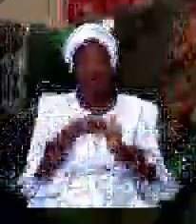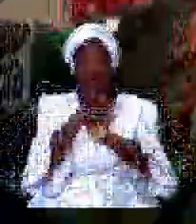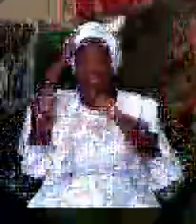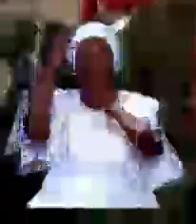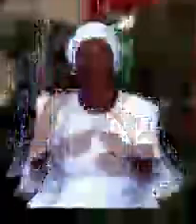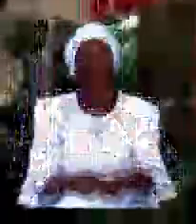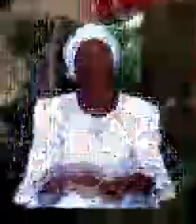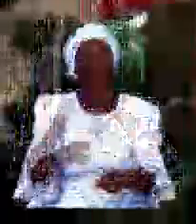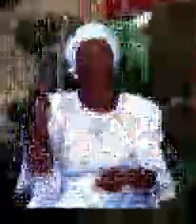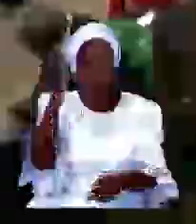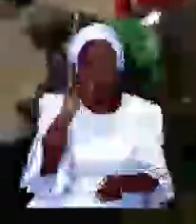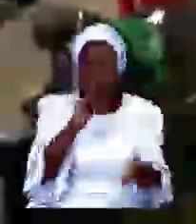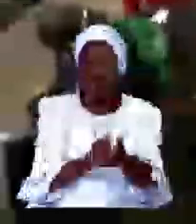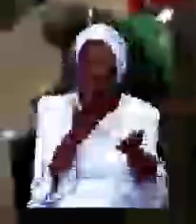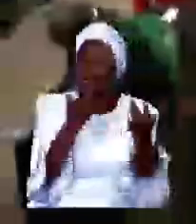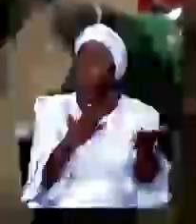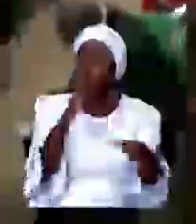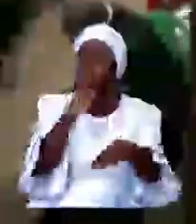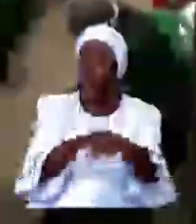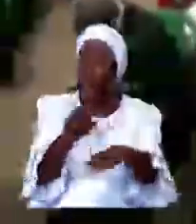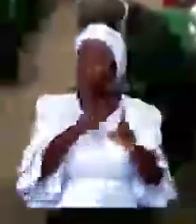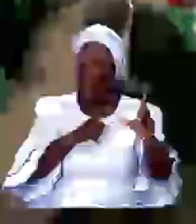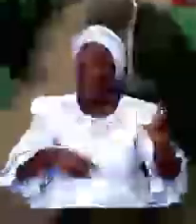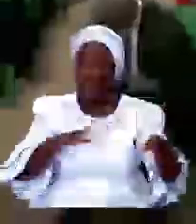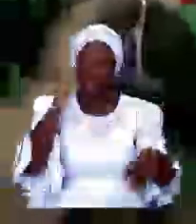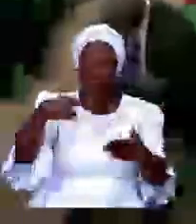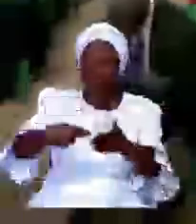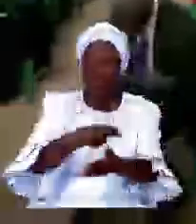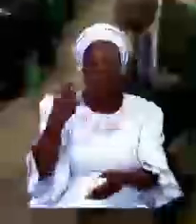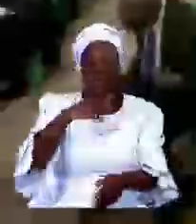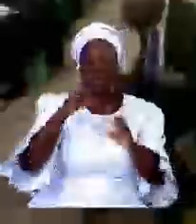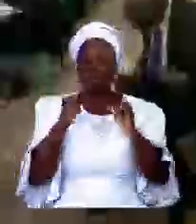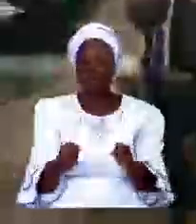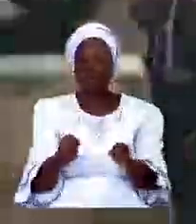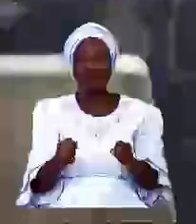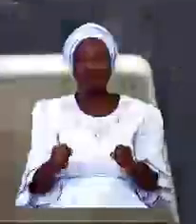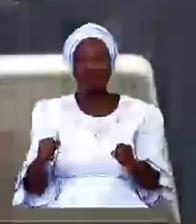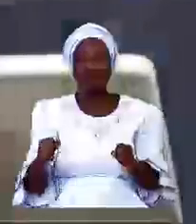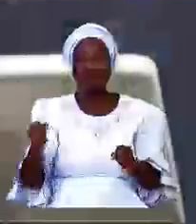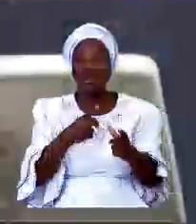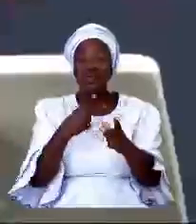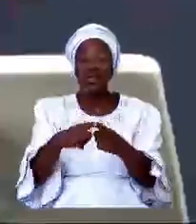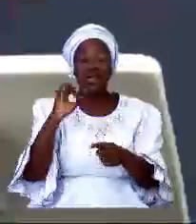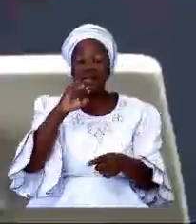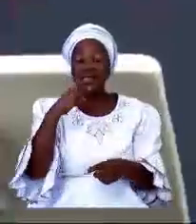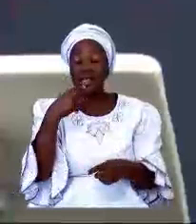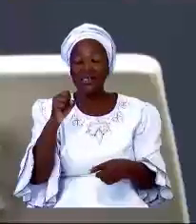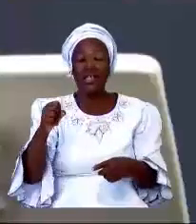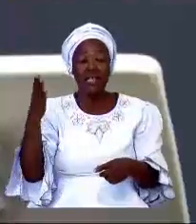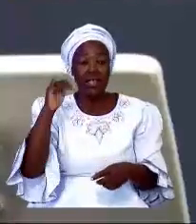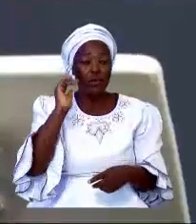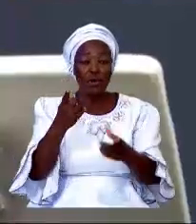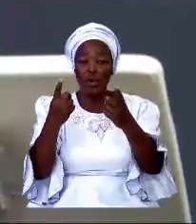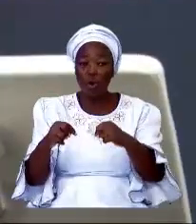You will walk, and you will not faint. They that wait upon the Lord shall renew their